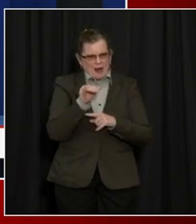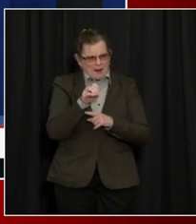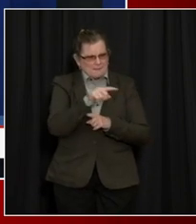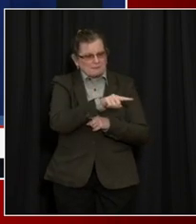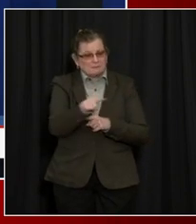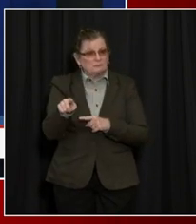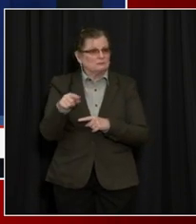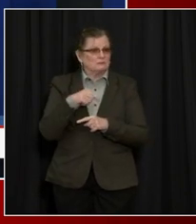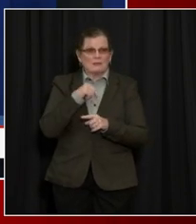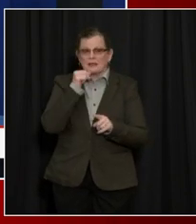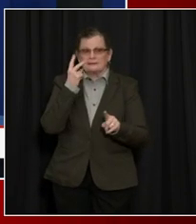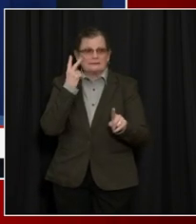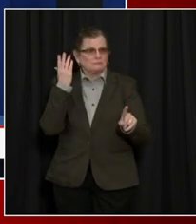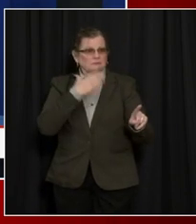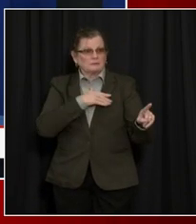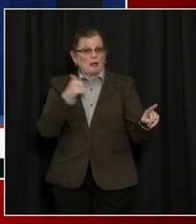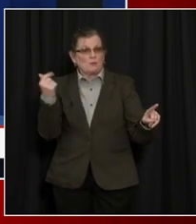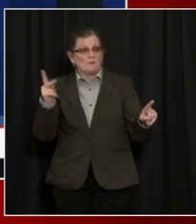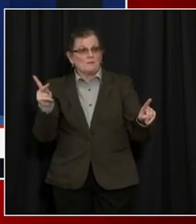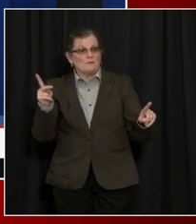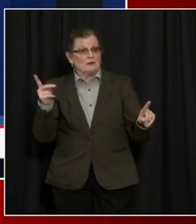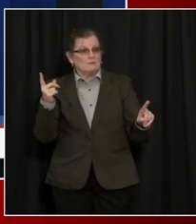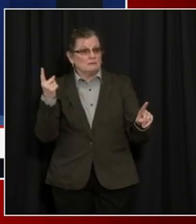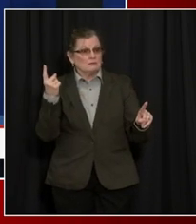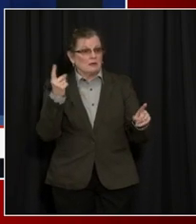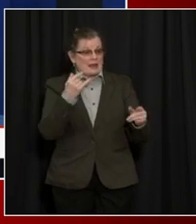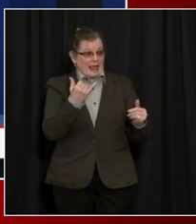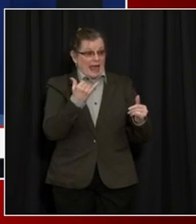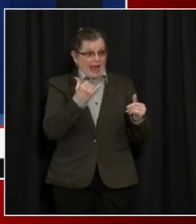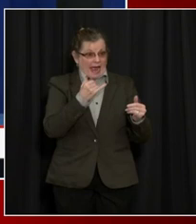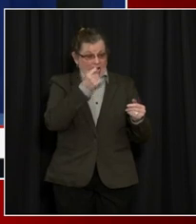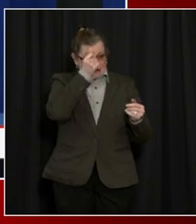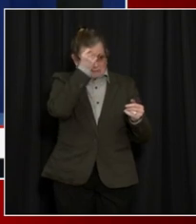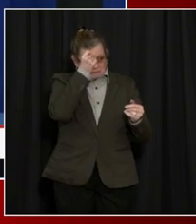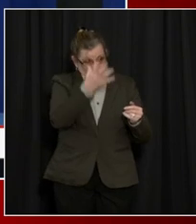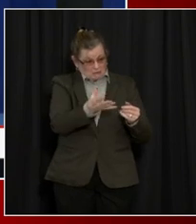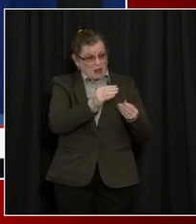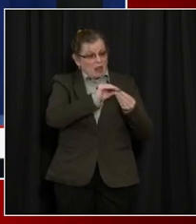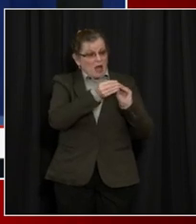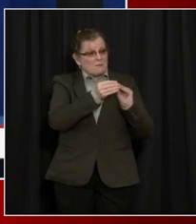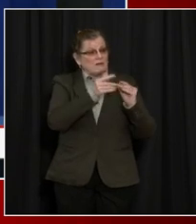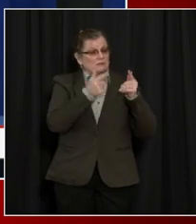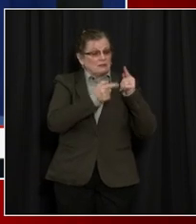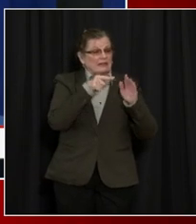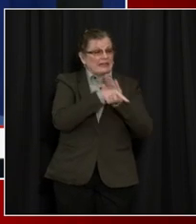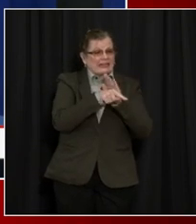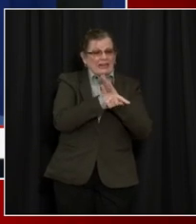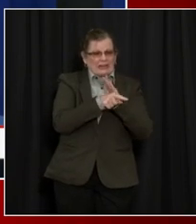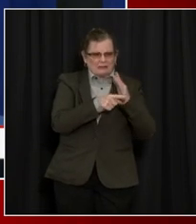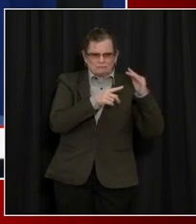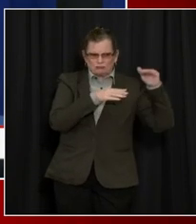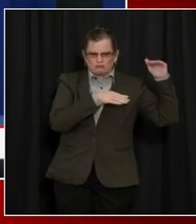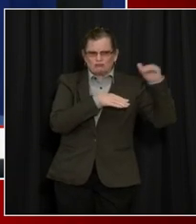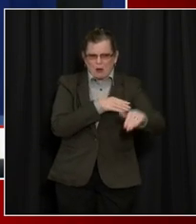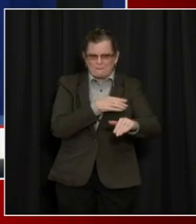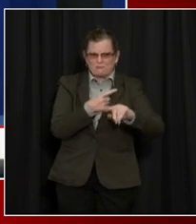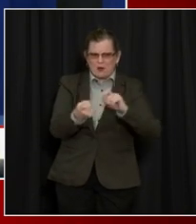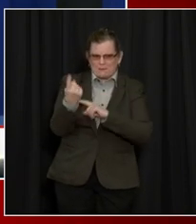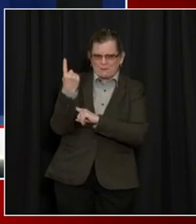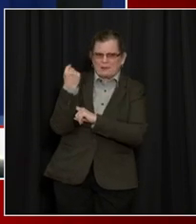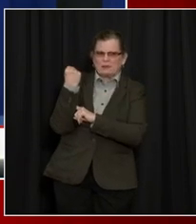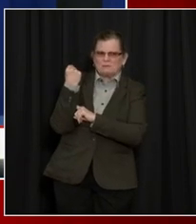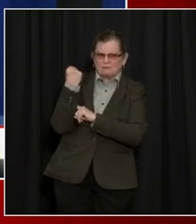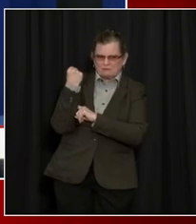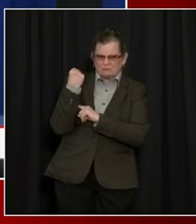and property crime year-to-date compared to last year. City property crimes are down 12% compared to last